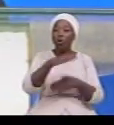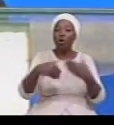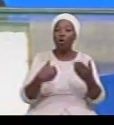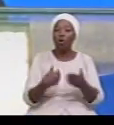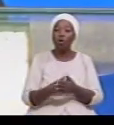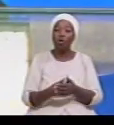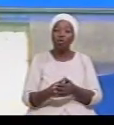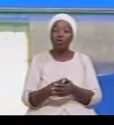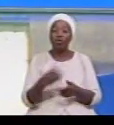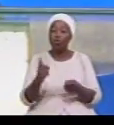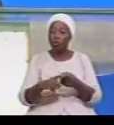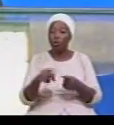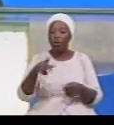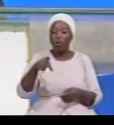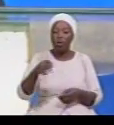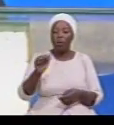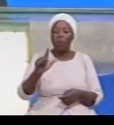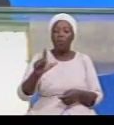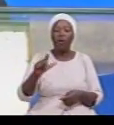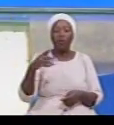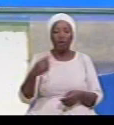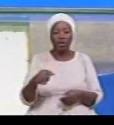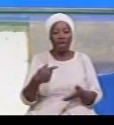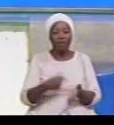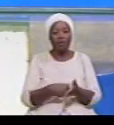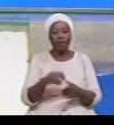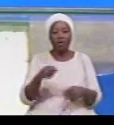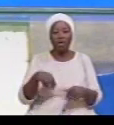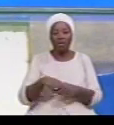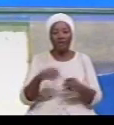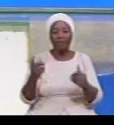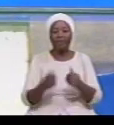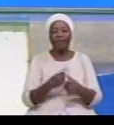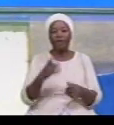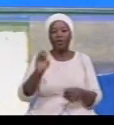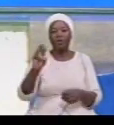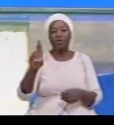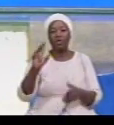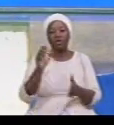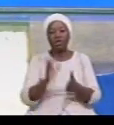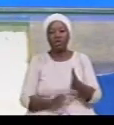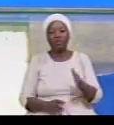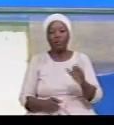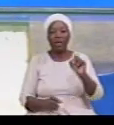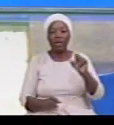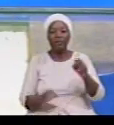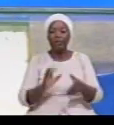it tells us in 1 Corinthians chapter 23, chapter 11, verse